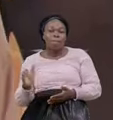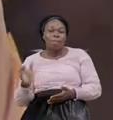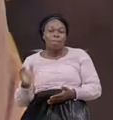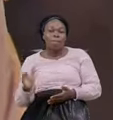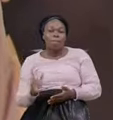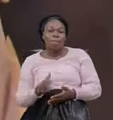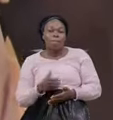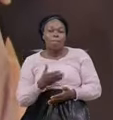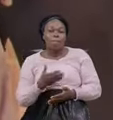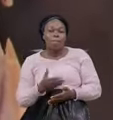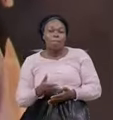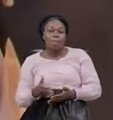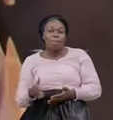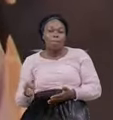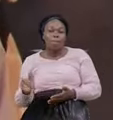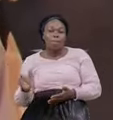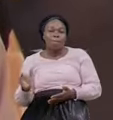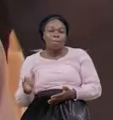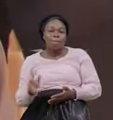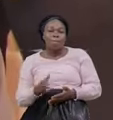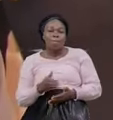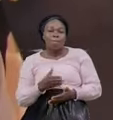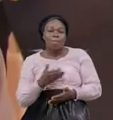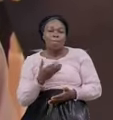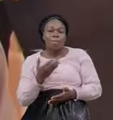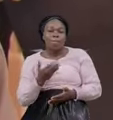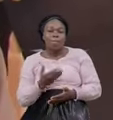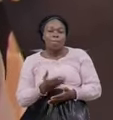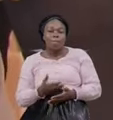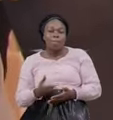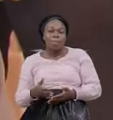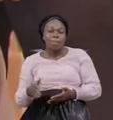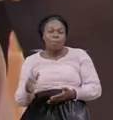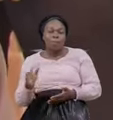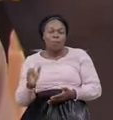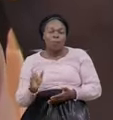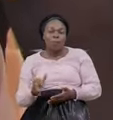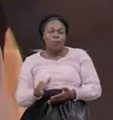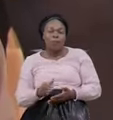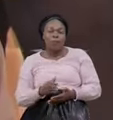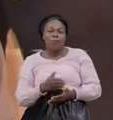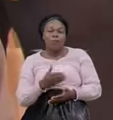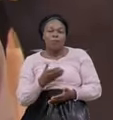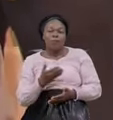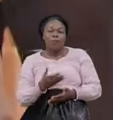together for Jesus once again. I can't hear you. Put your hands together for Jesus. Amen.